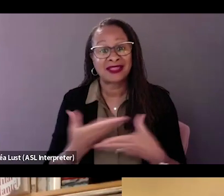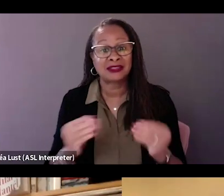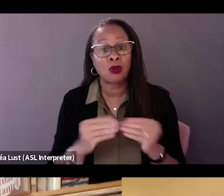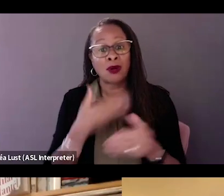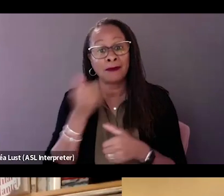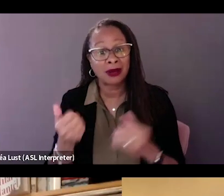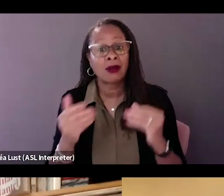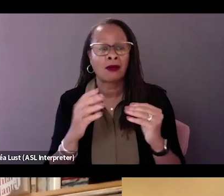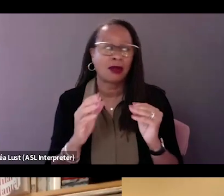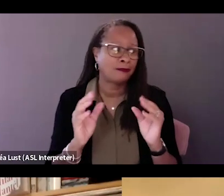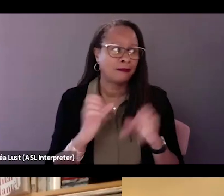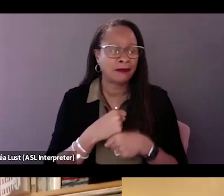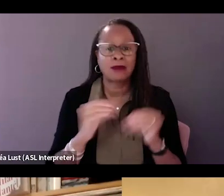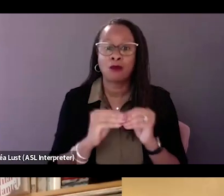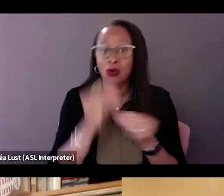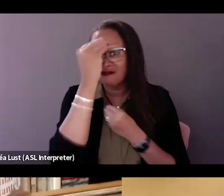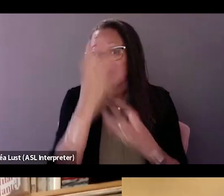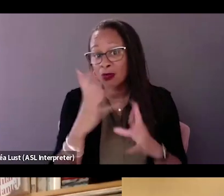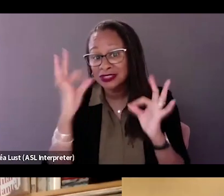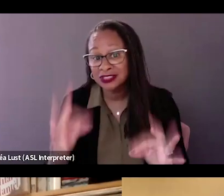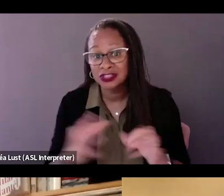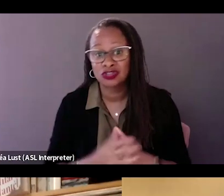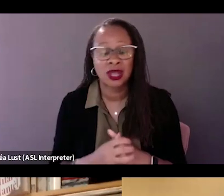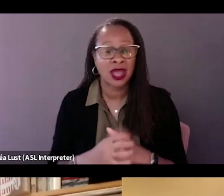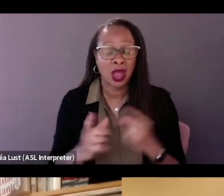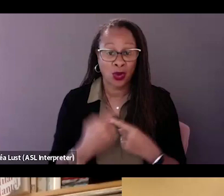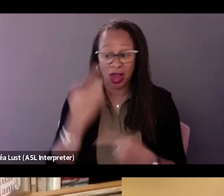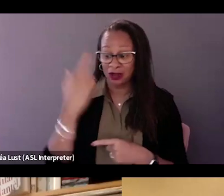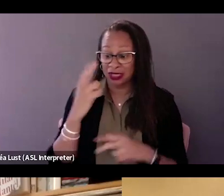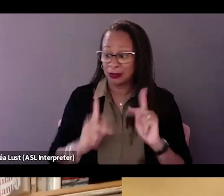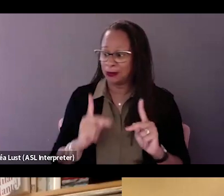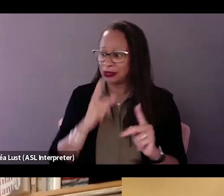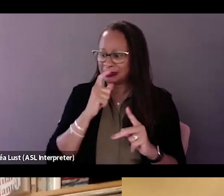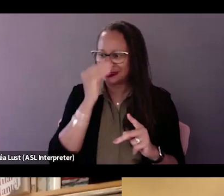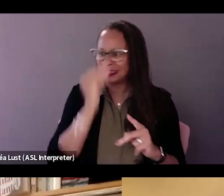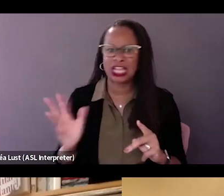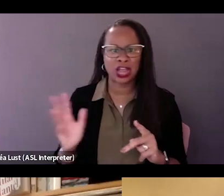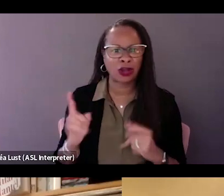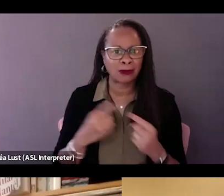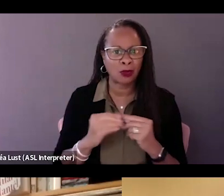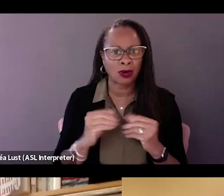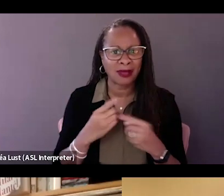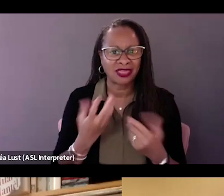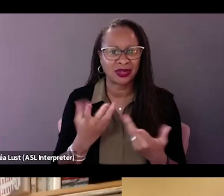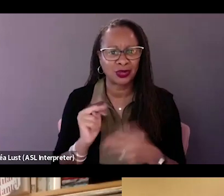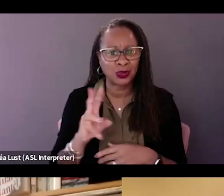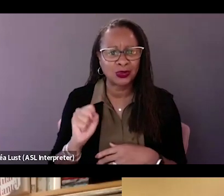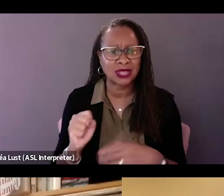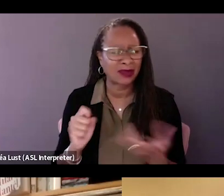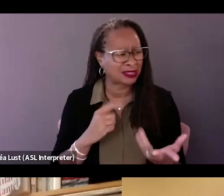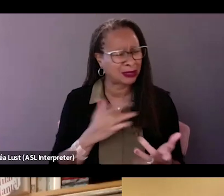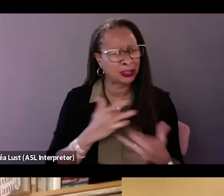decisions. So when I realized that people don't care about the news anymore, including myself, I thought that's slightly worrying. So I wanted to